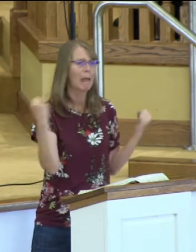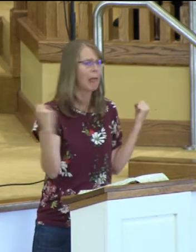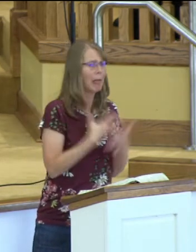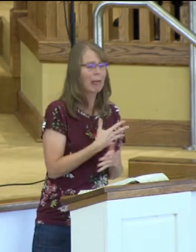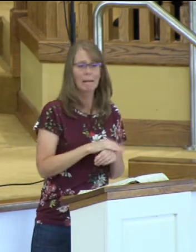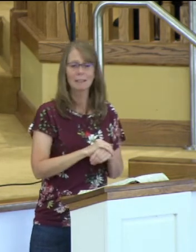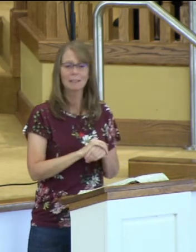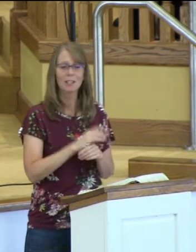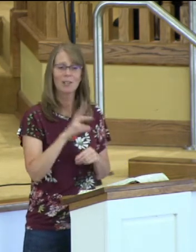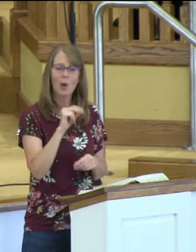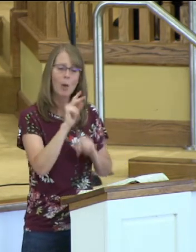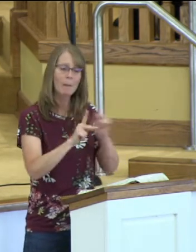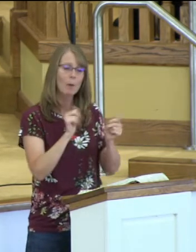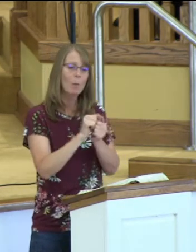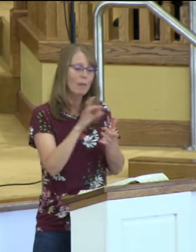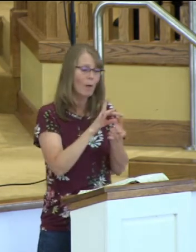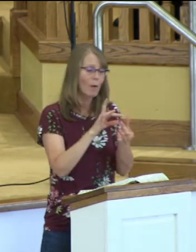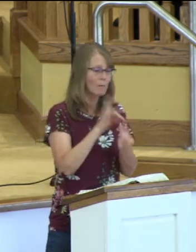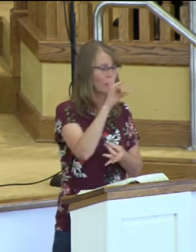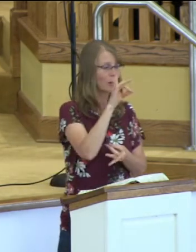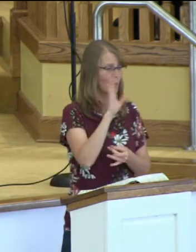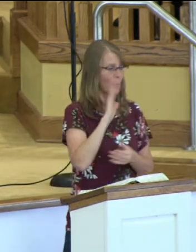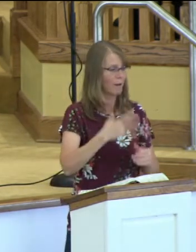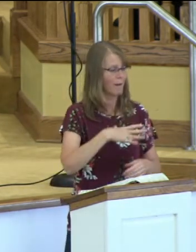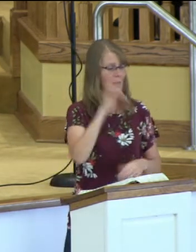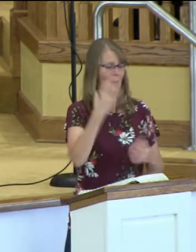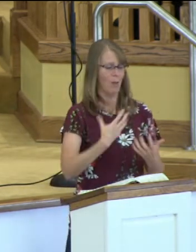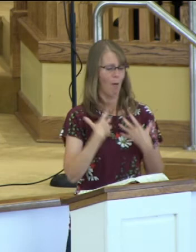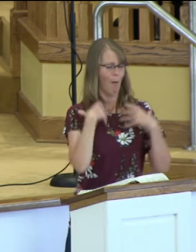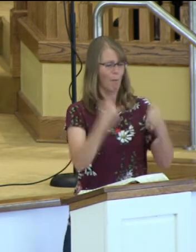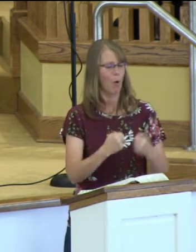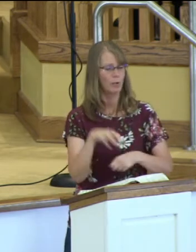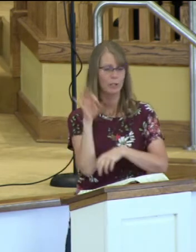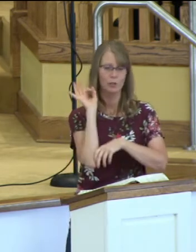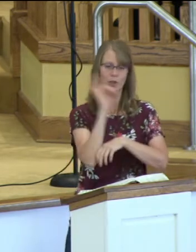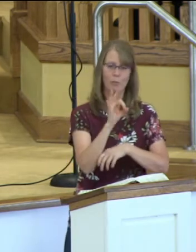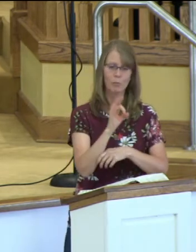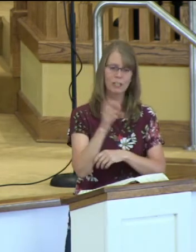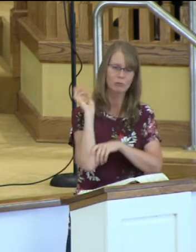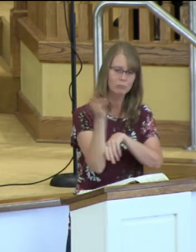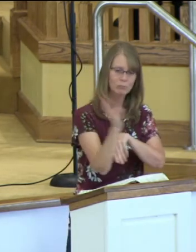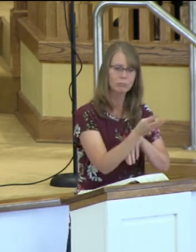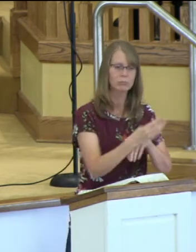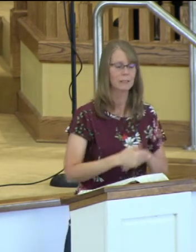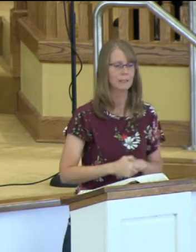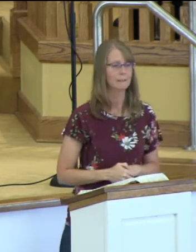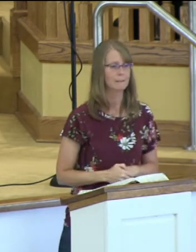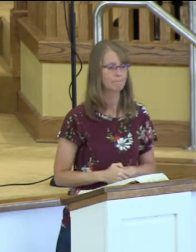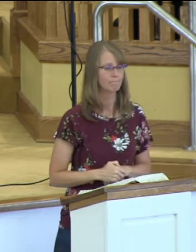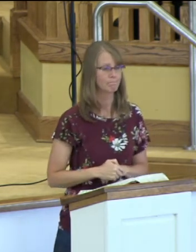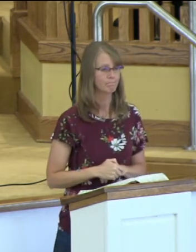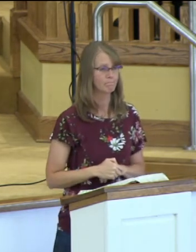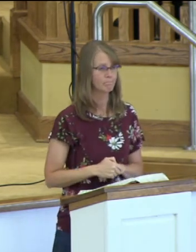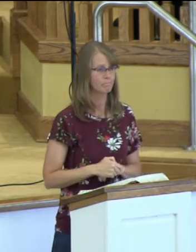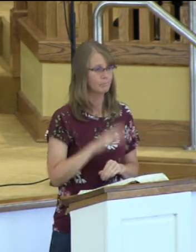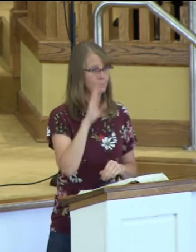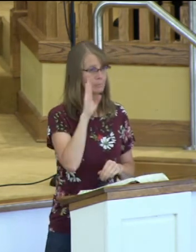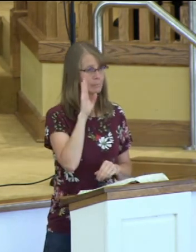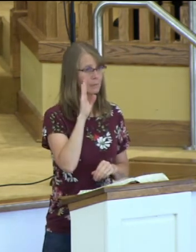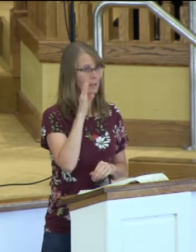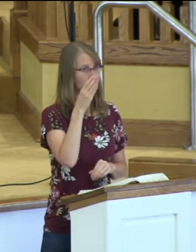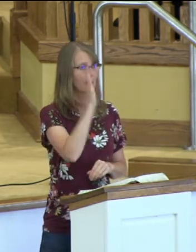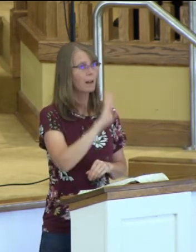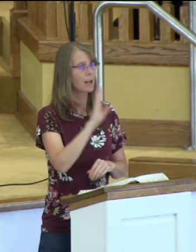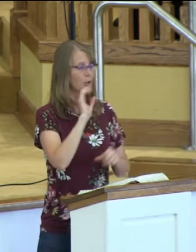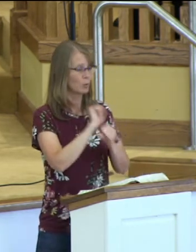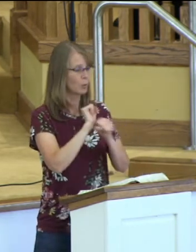have the Holy Spirit will find boldness to preach and to deliver the message of God. It's going to continue